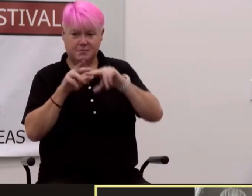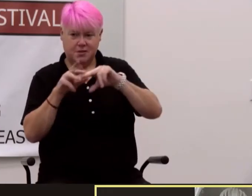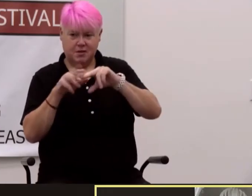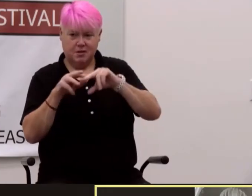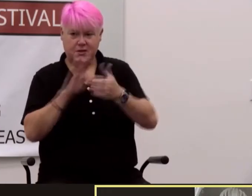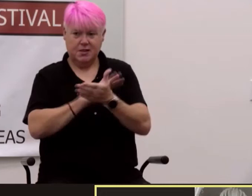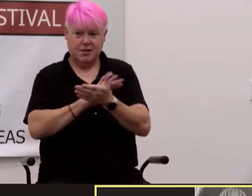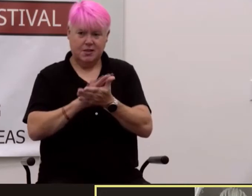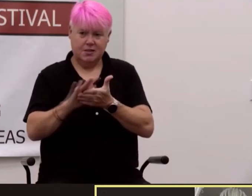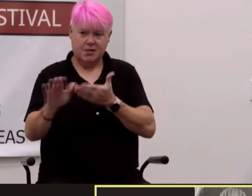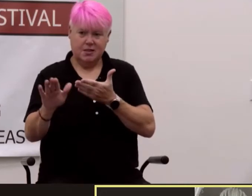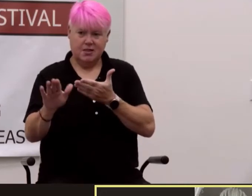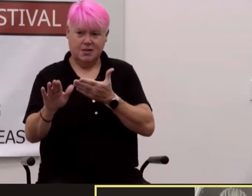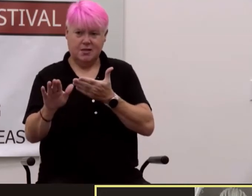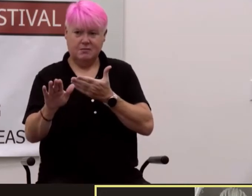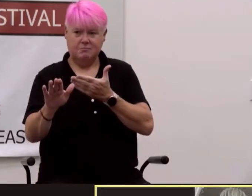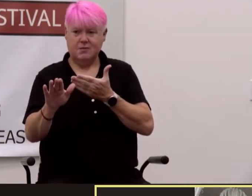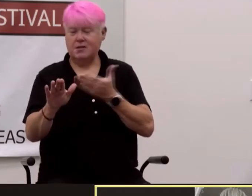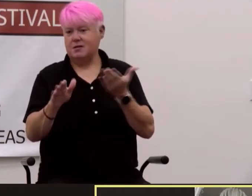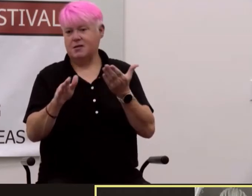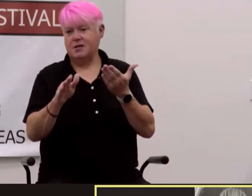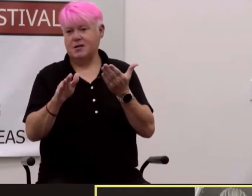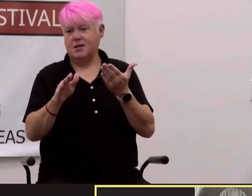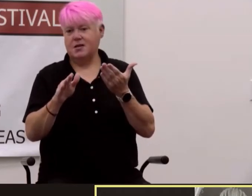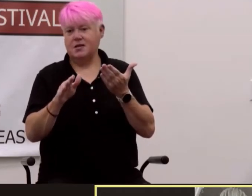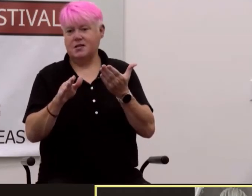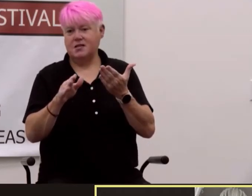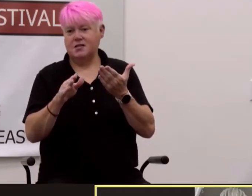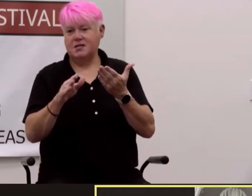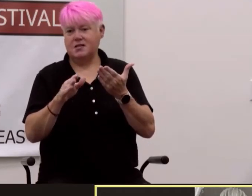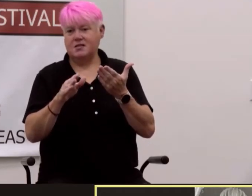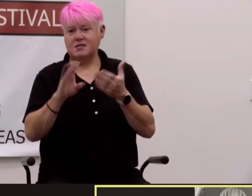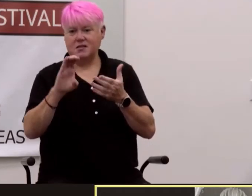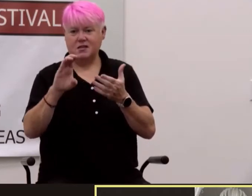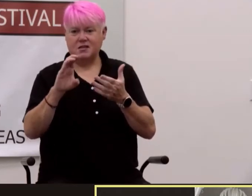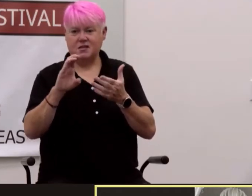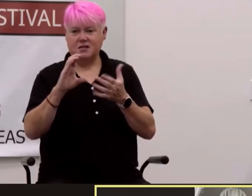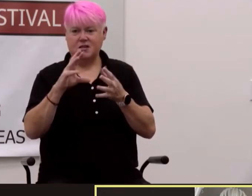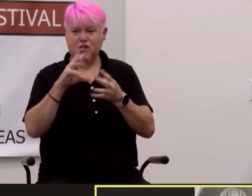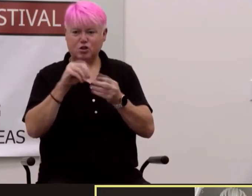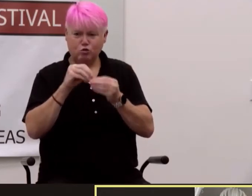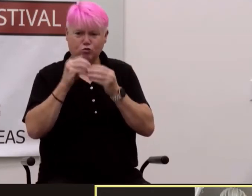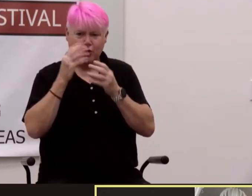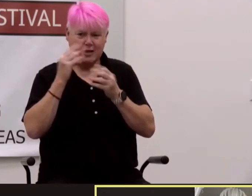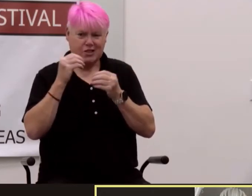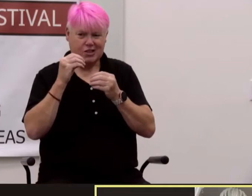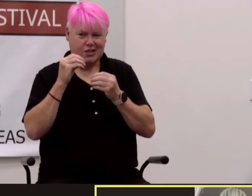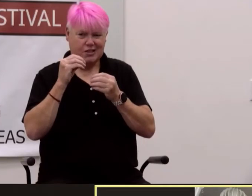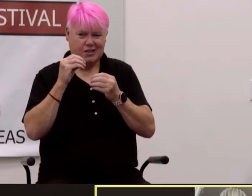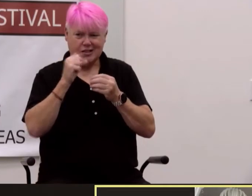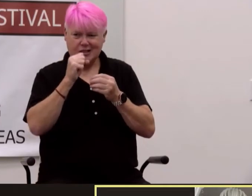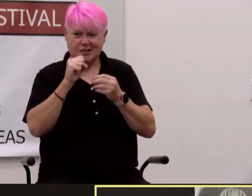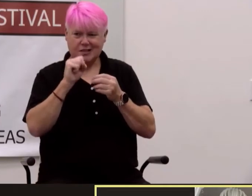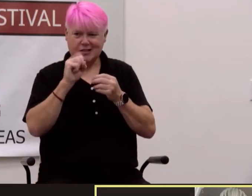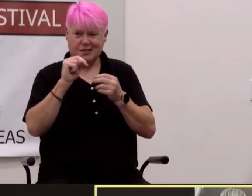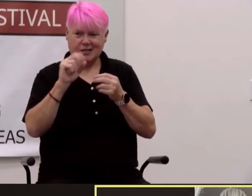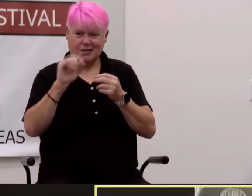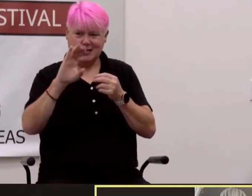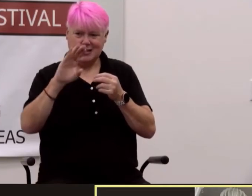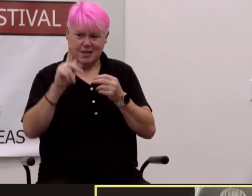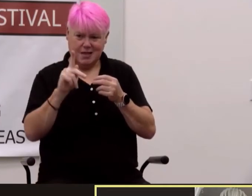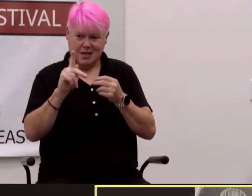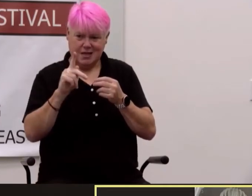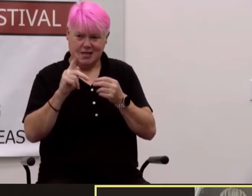nice, oily little crispy, puffed wild rice snack. But it's super simple. And it was